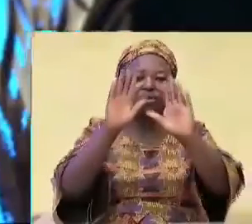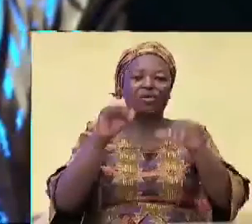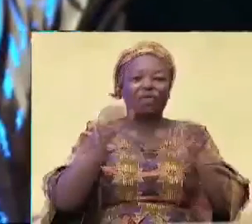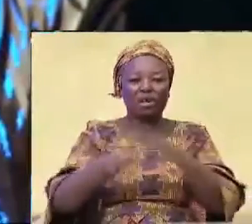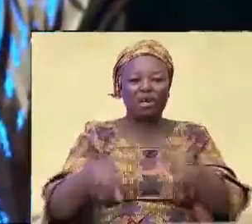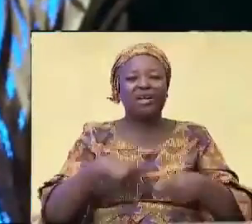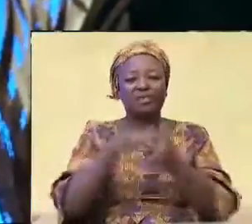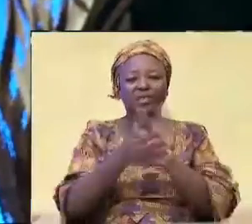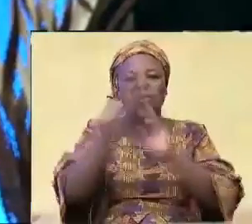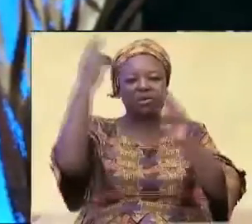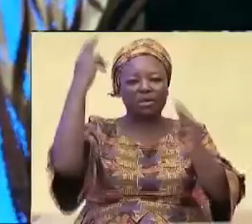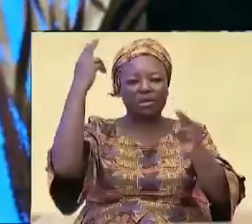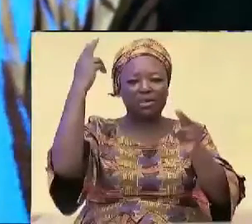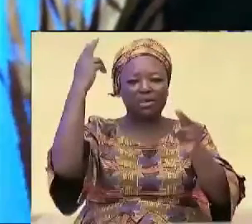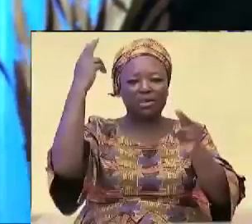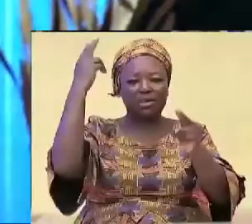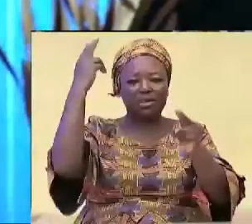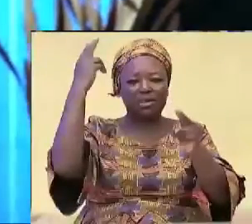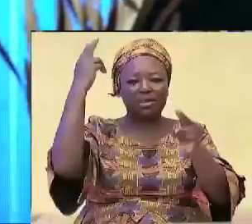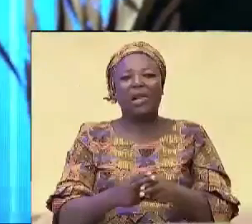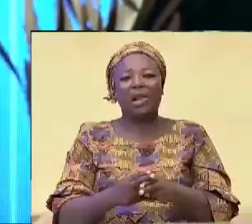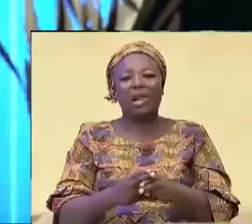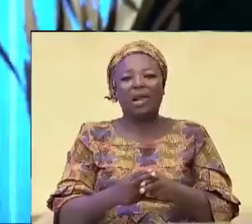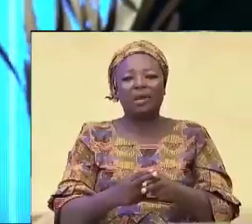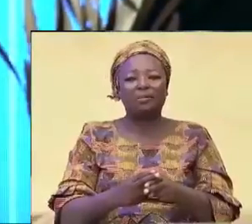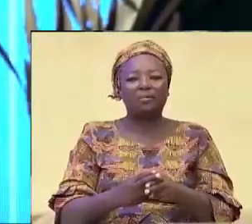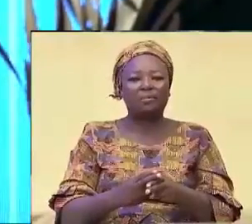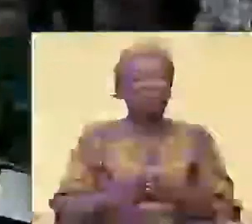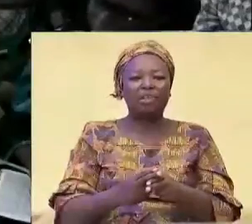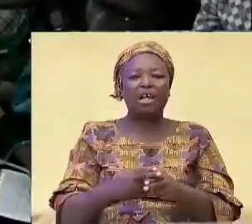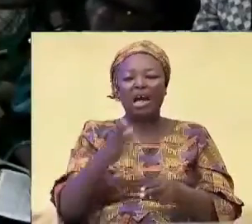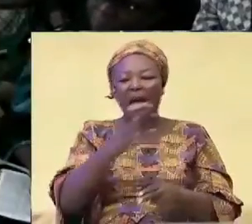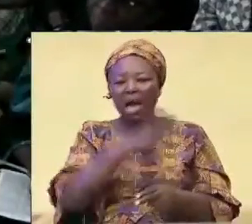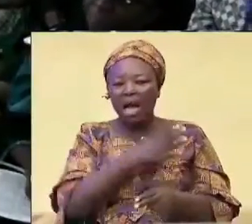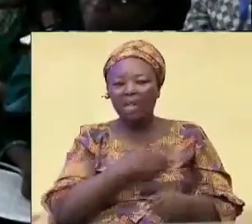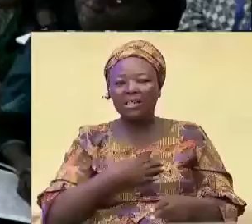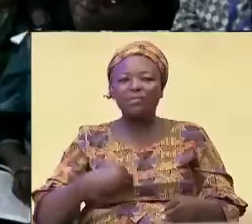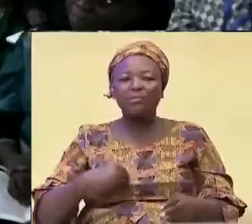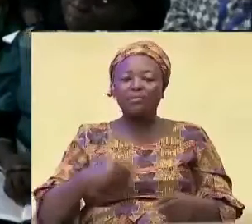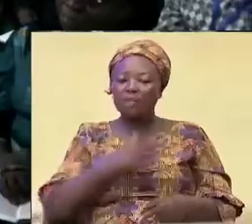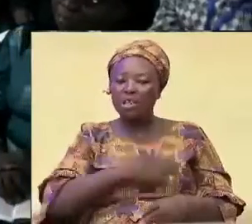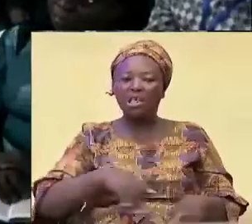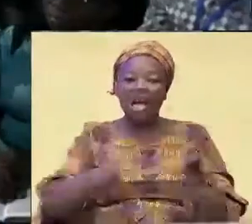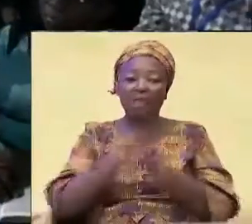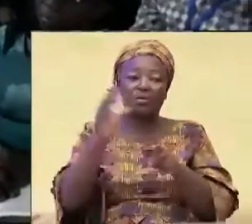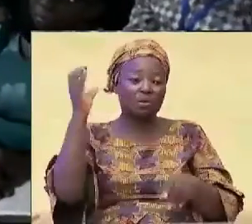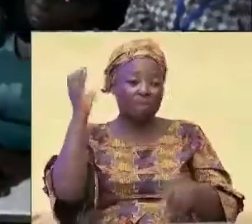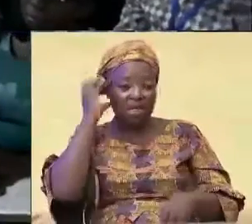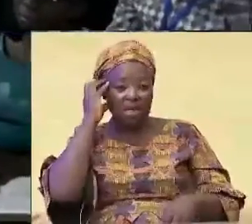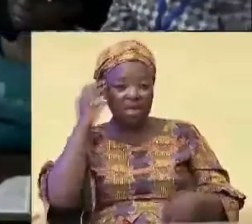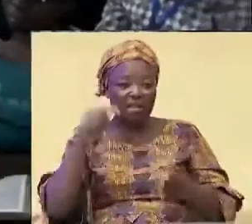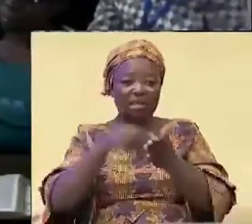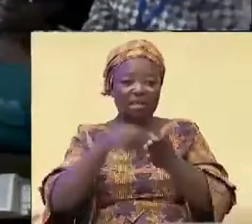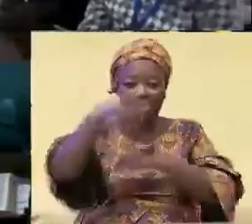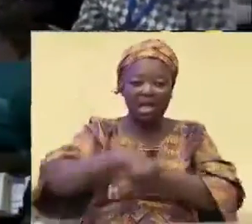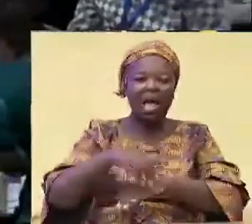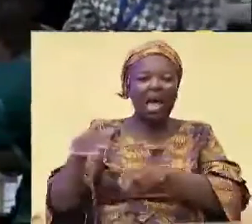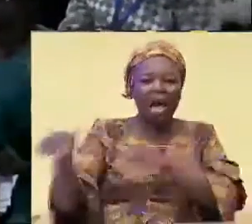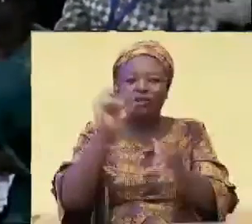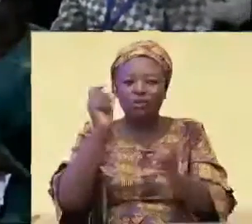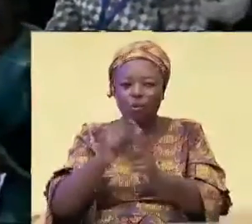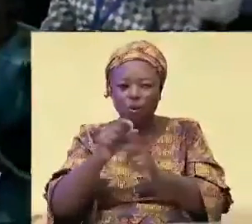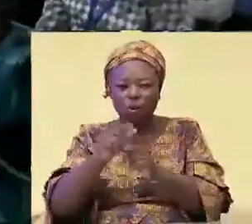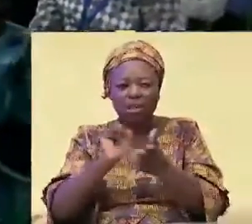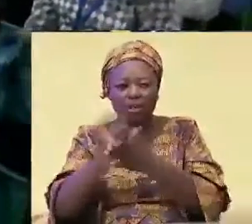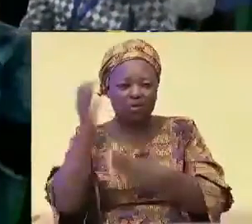of the Lord will flow into your body. And the saving virtue of the Lord will flow into